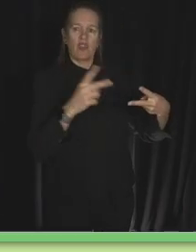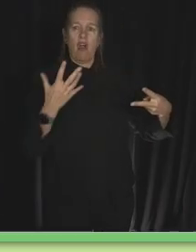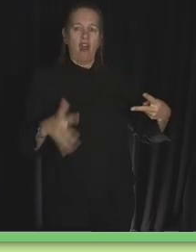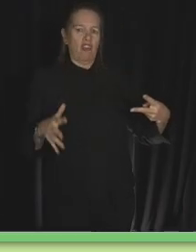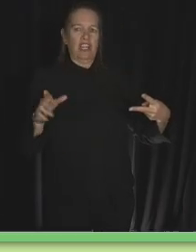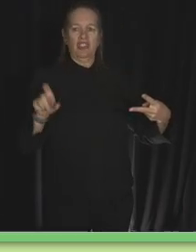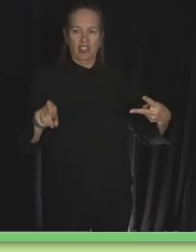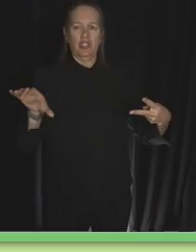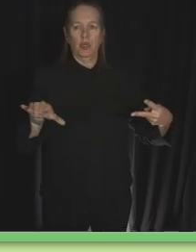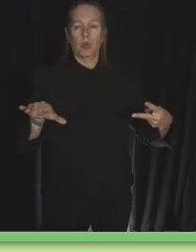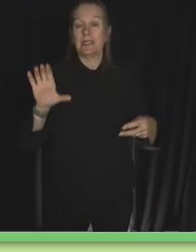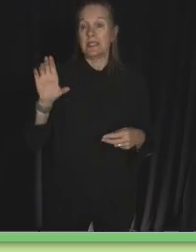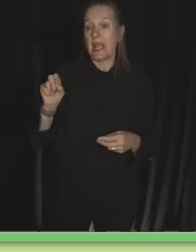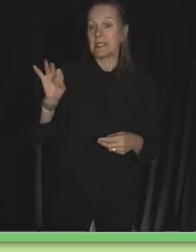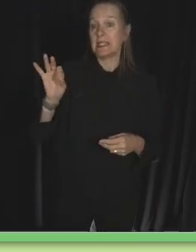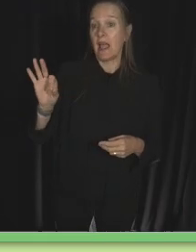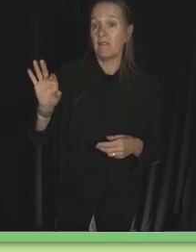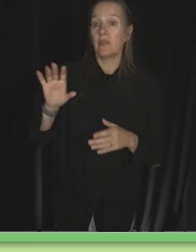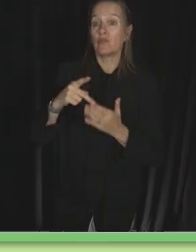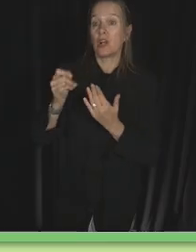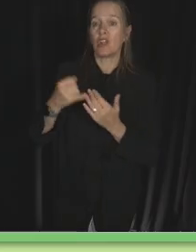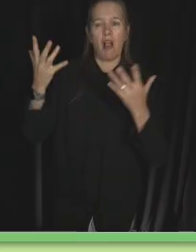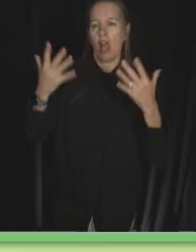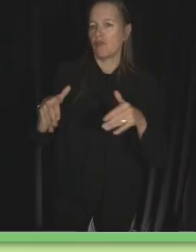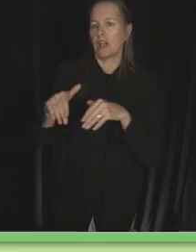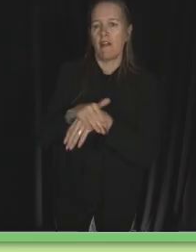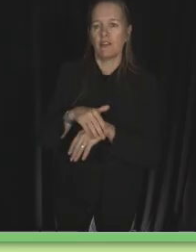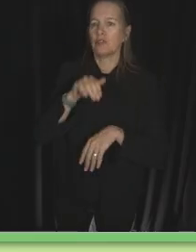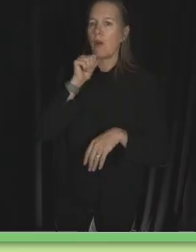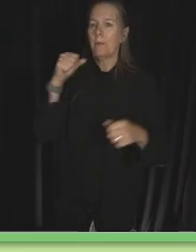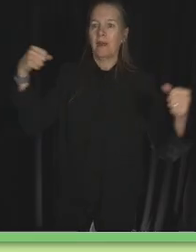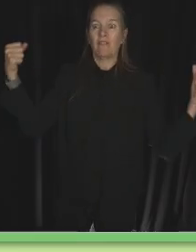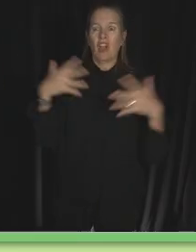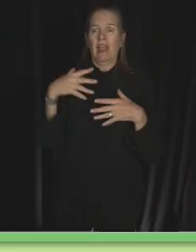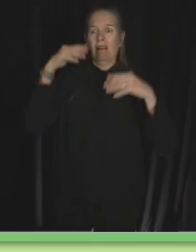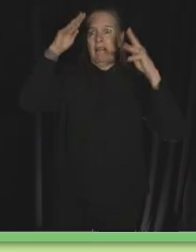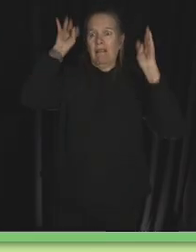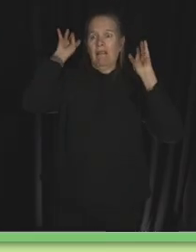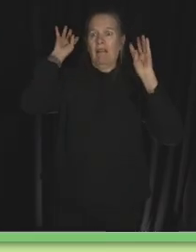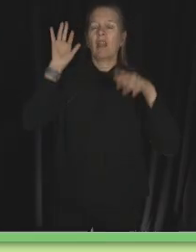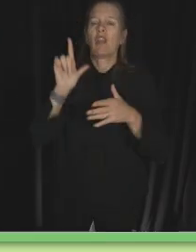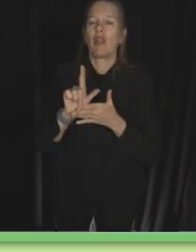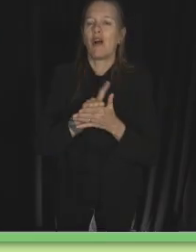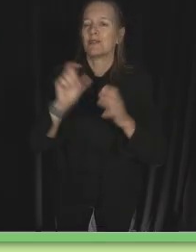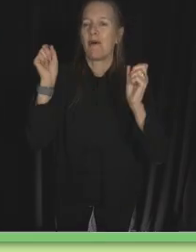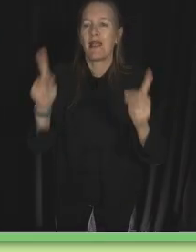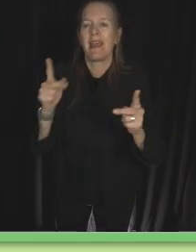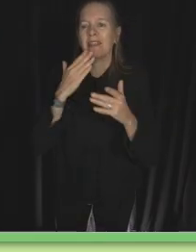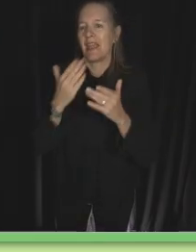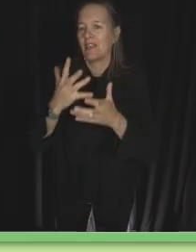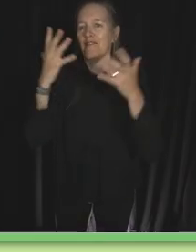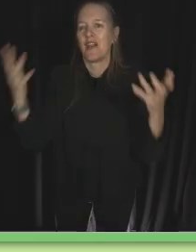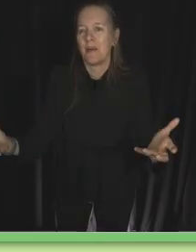If you're a CNCF project, you're already covered. Don't be afraid. The law is OK. Thank you very much.